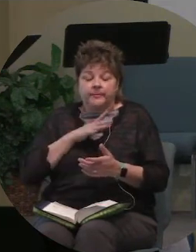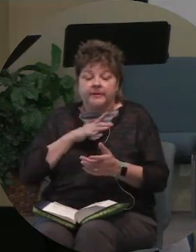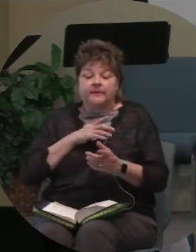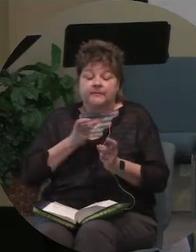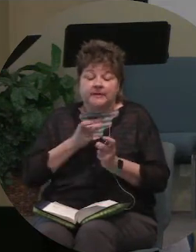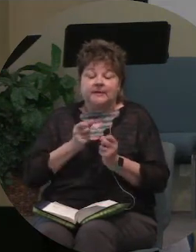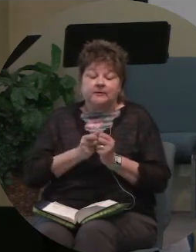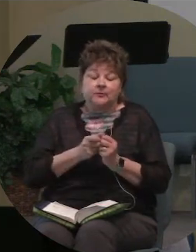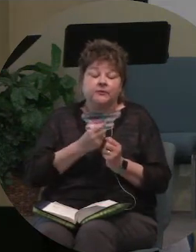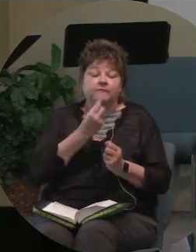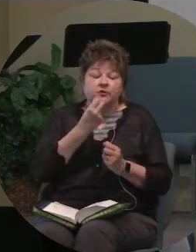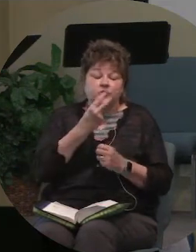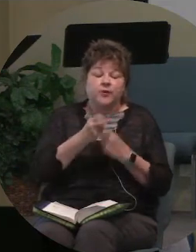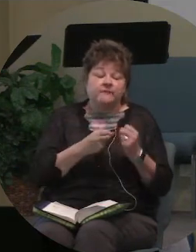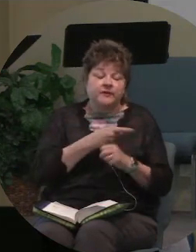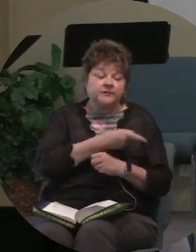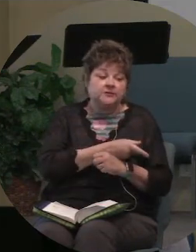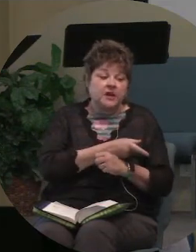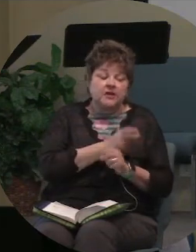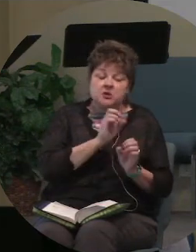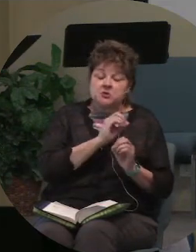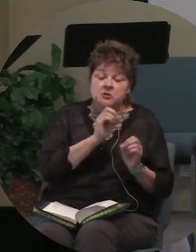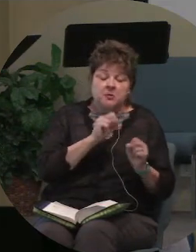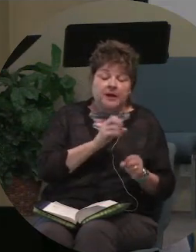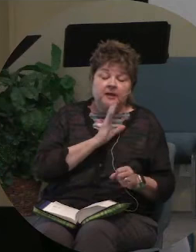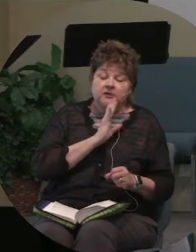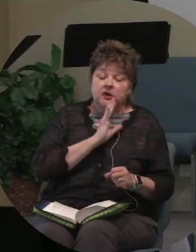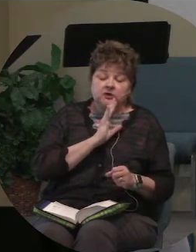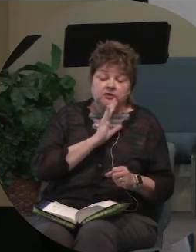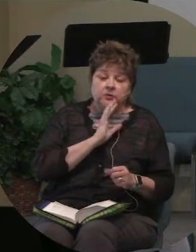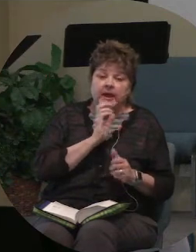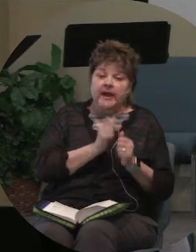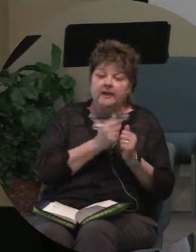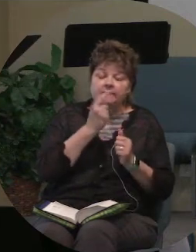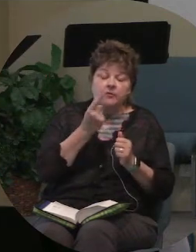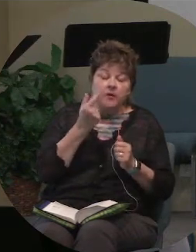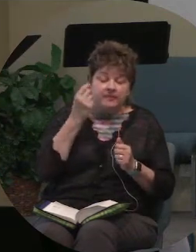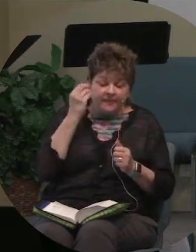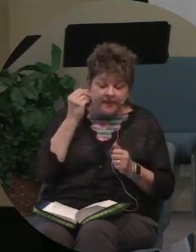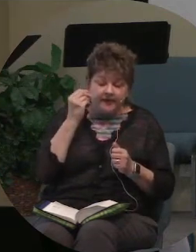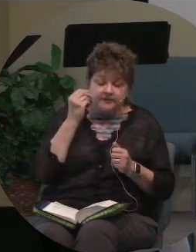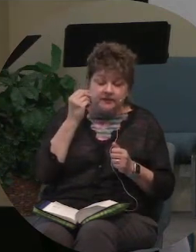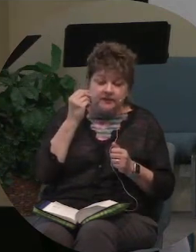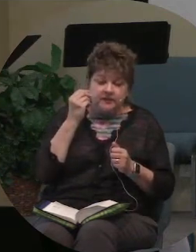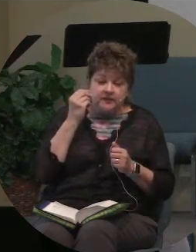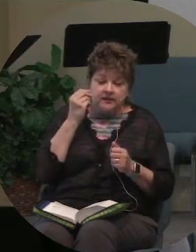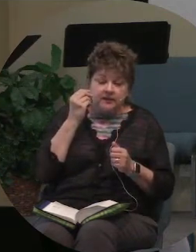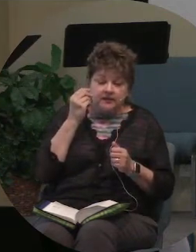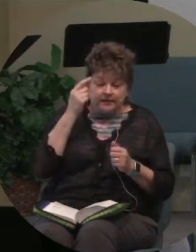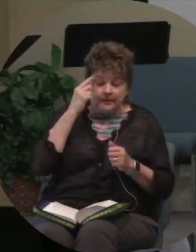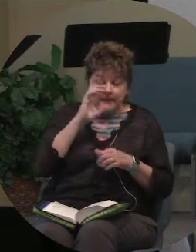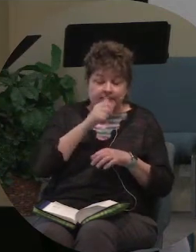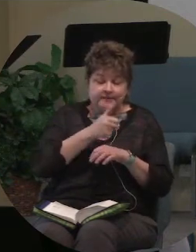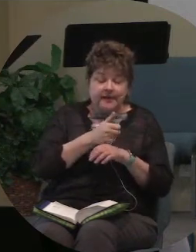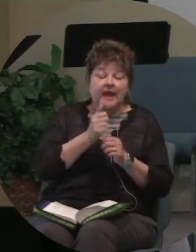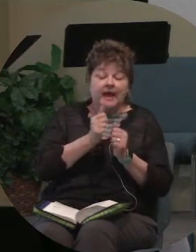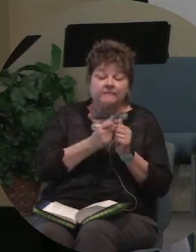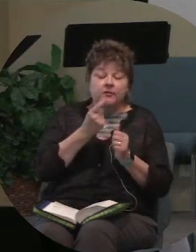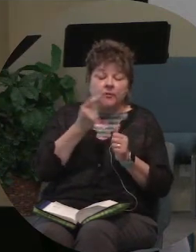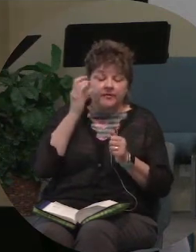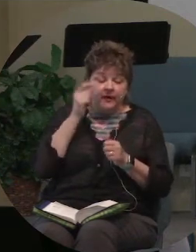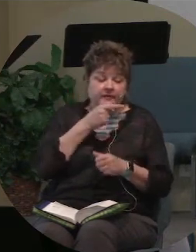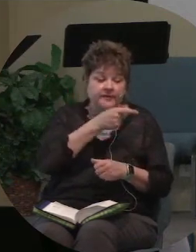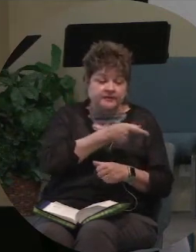years. There's no one I can talk to. Everyone thinks, and here's the mindset, everyone thought that